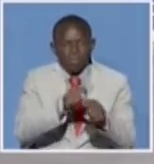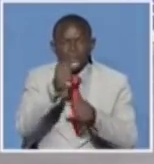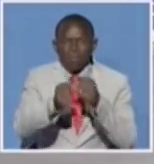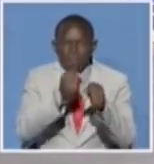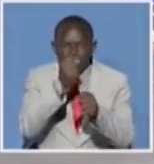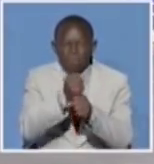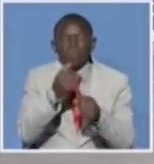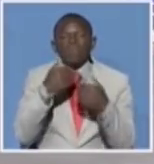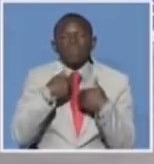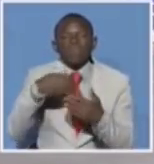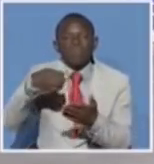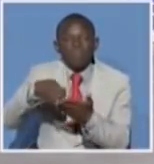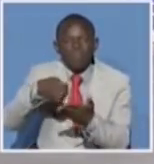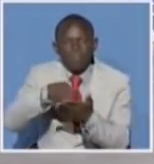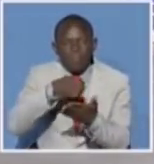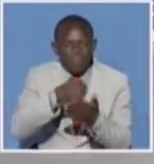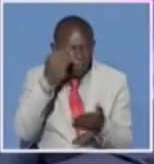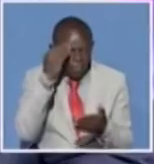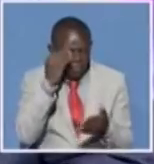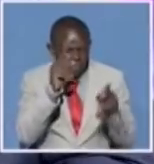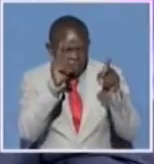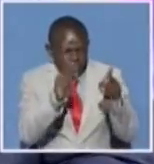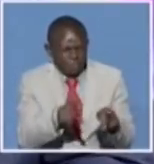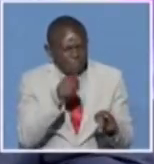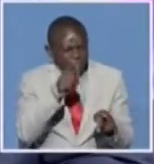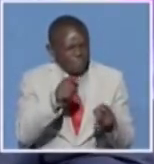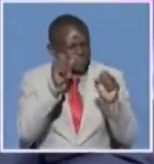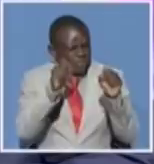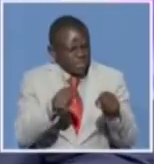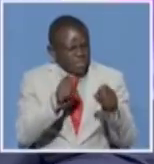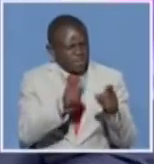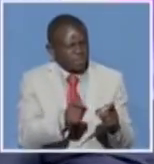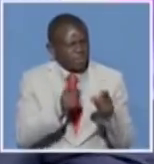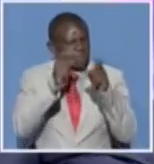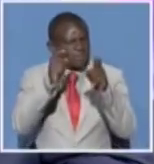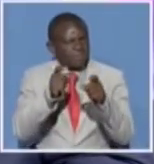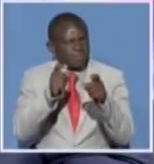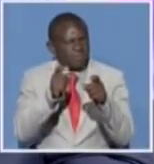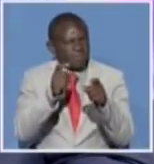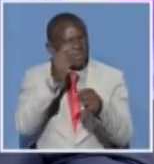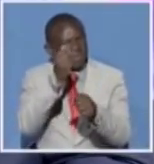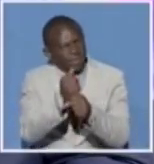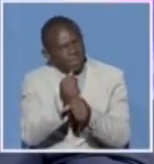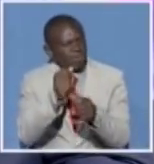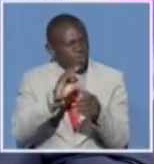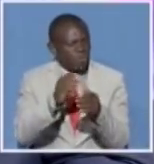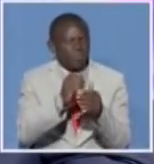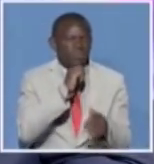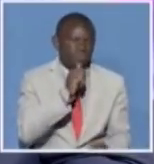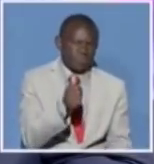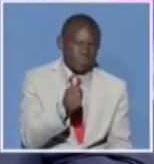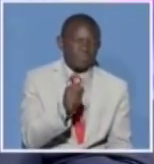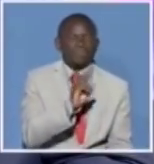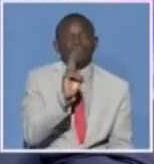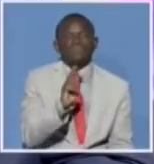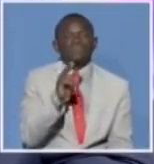Now, again, the essence of these exams is to help the education system to understand if